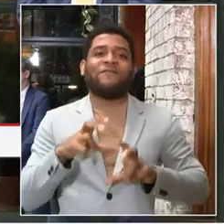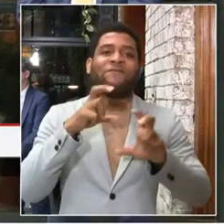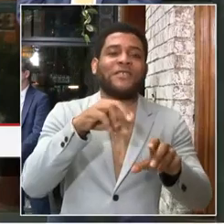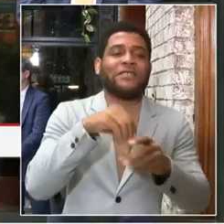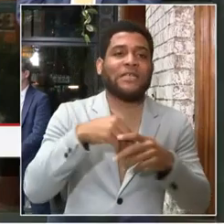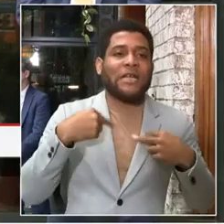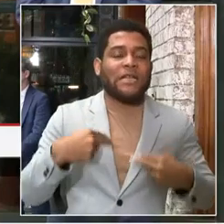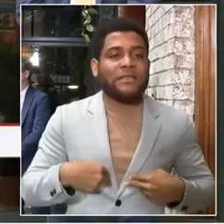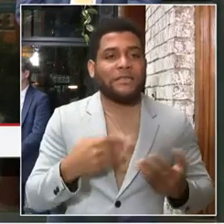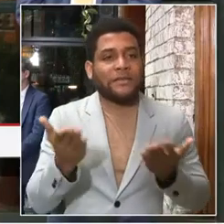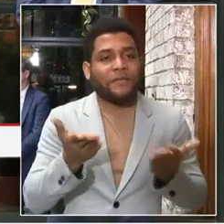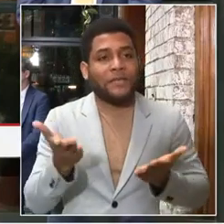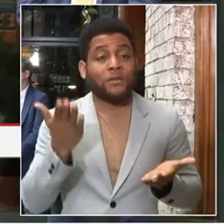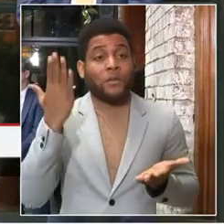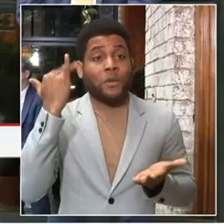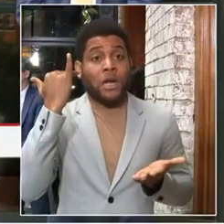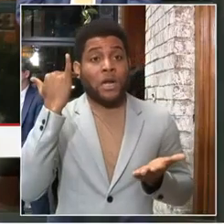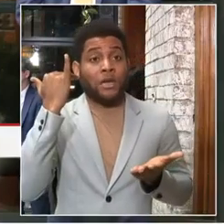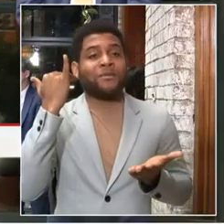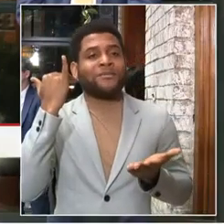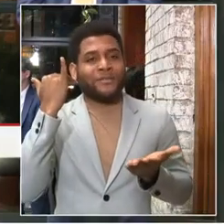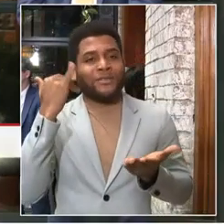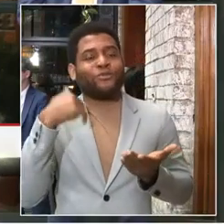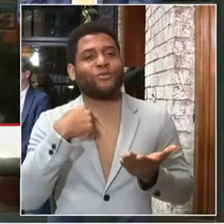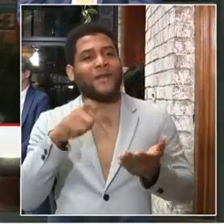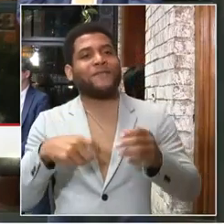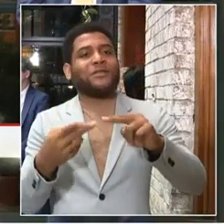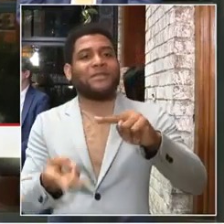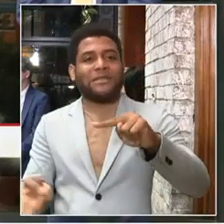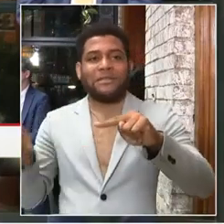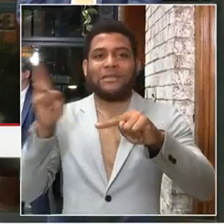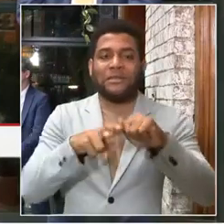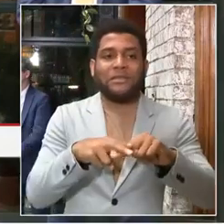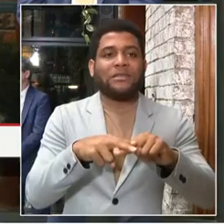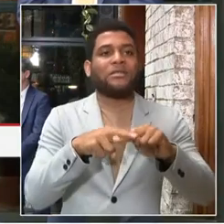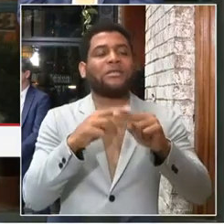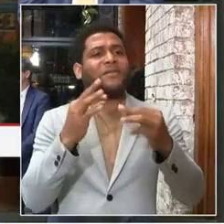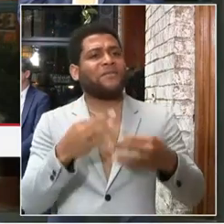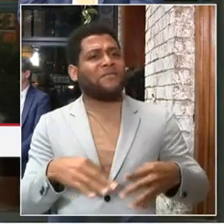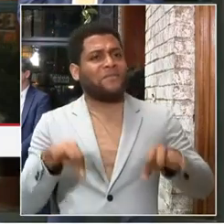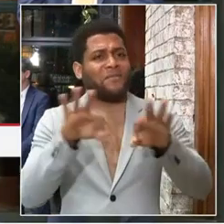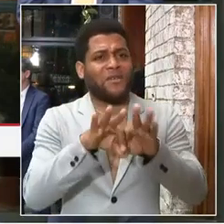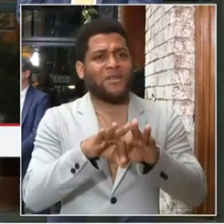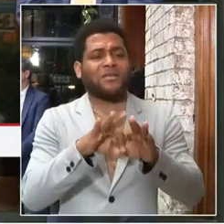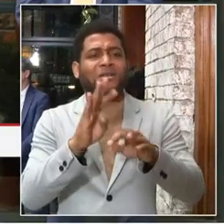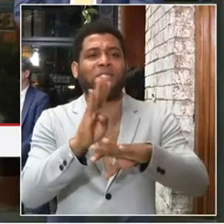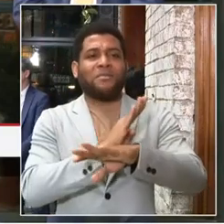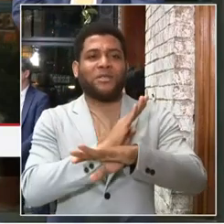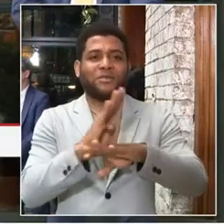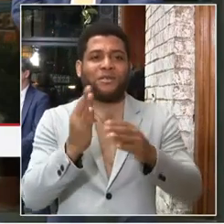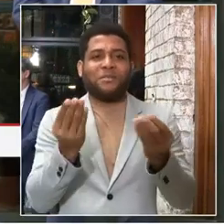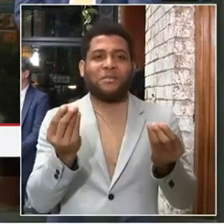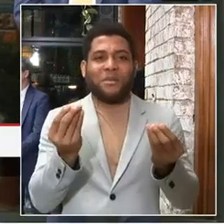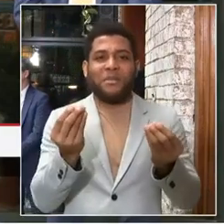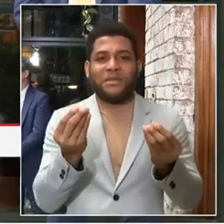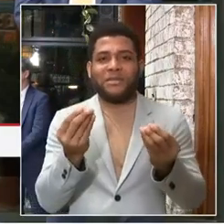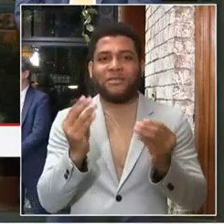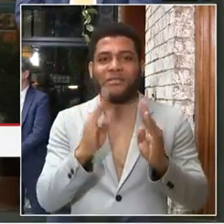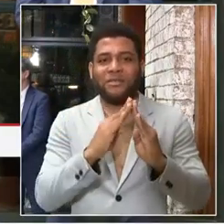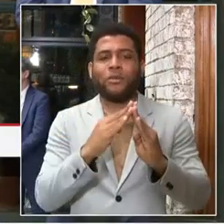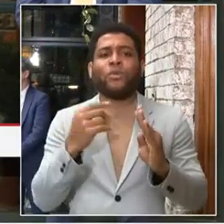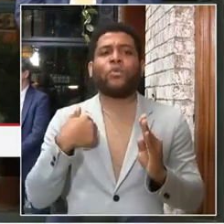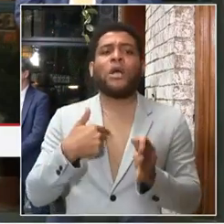have also increased the value of our commercial property downtown. I asked Kevin to do a 10-year look